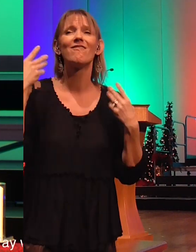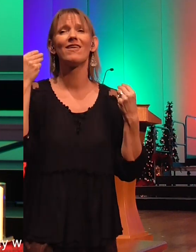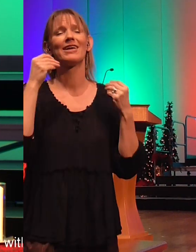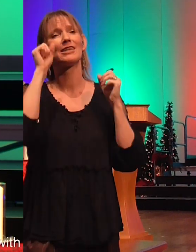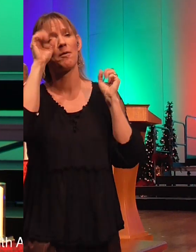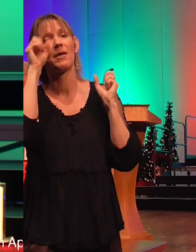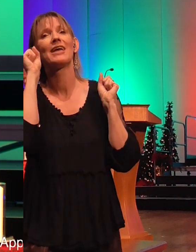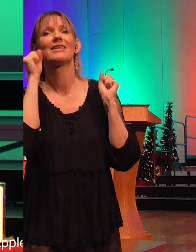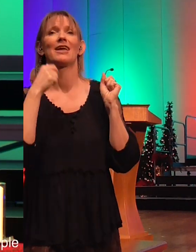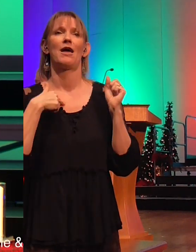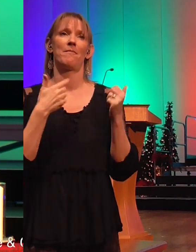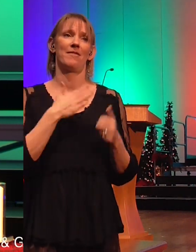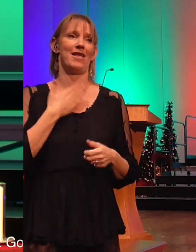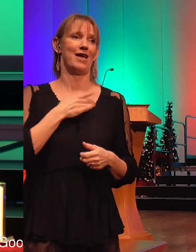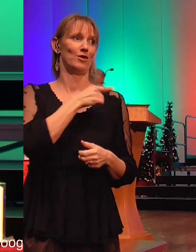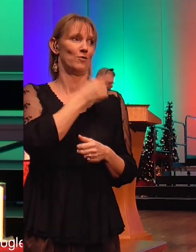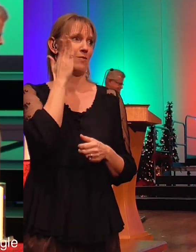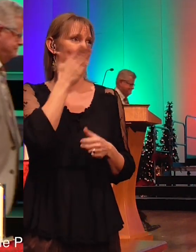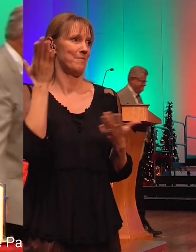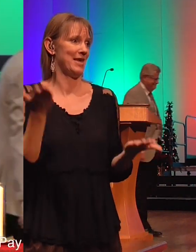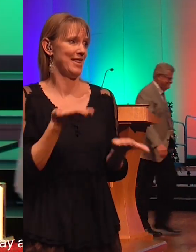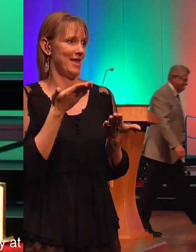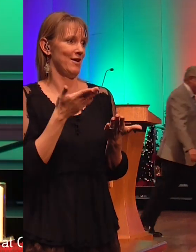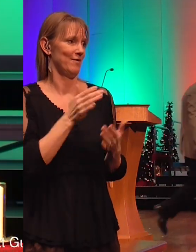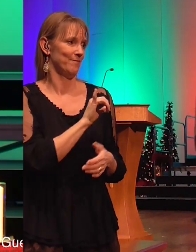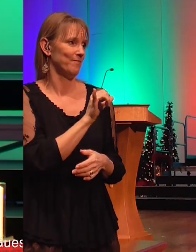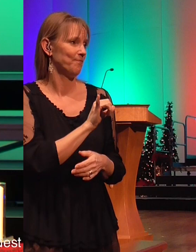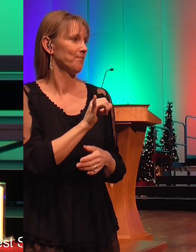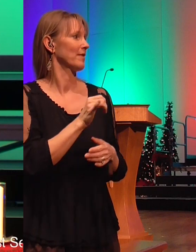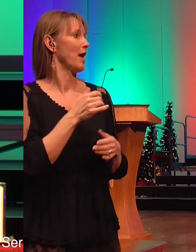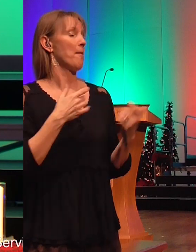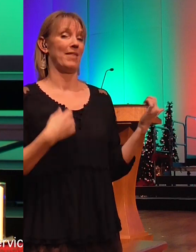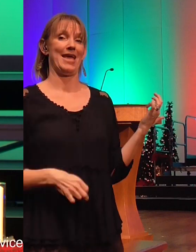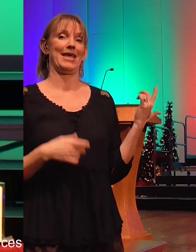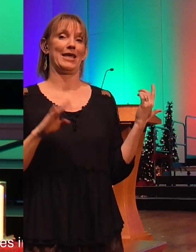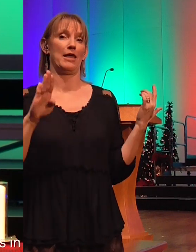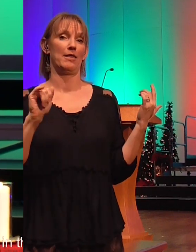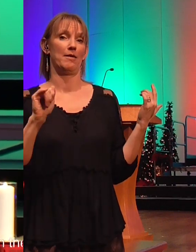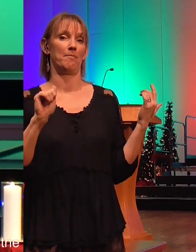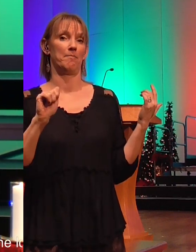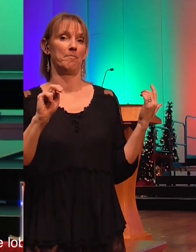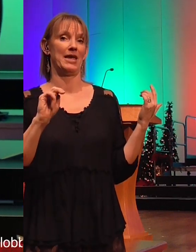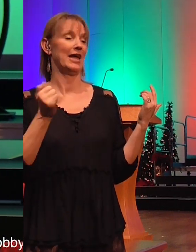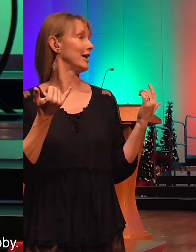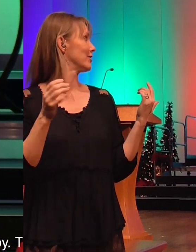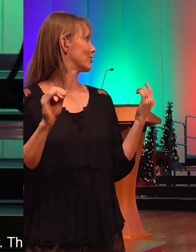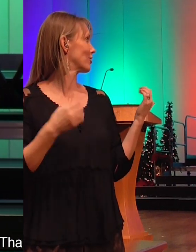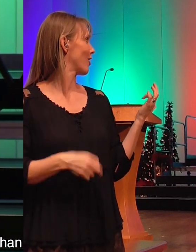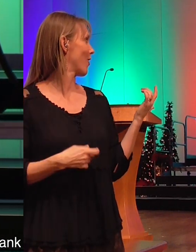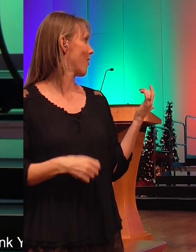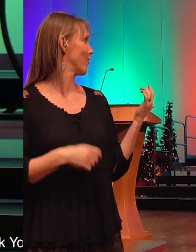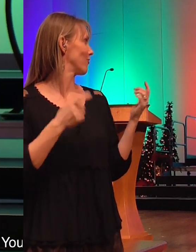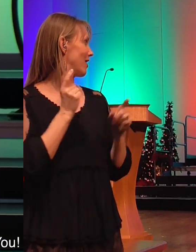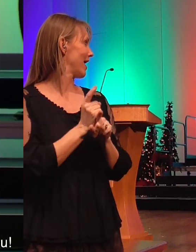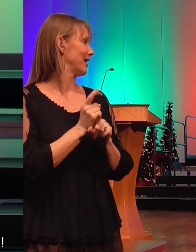it's amazing, and I'm so glad you're gonna be there too, playing banjo, right?